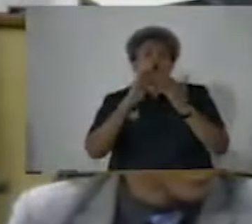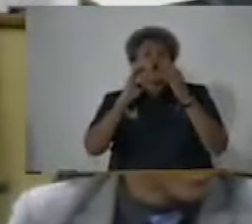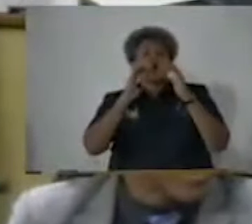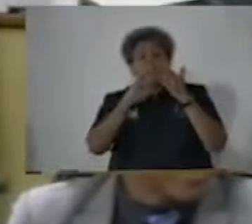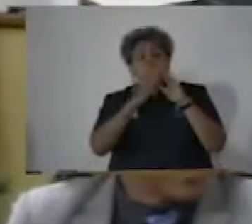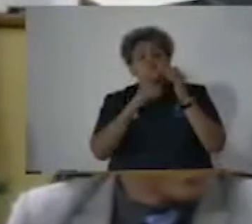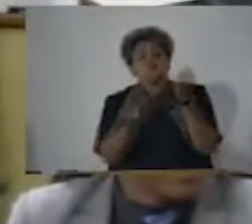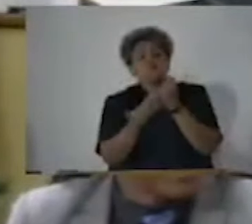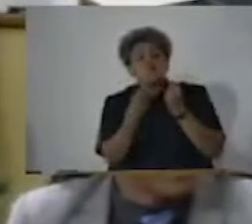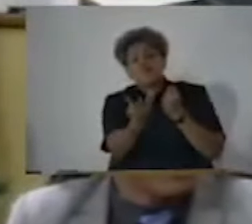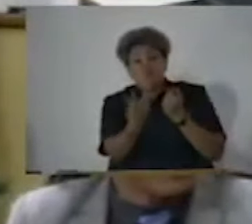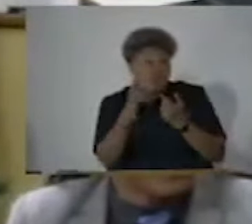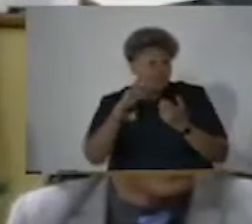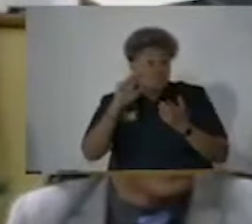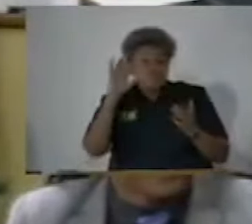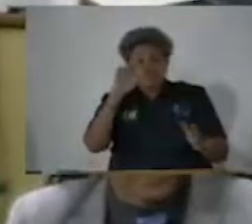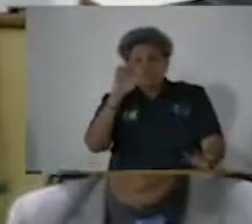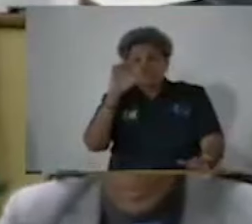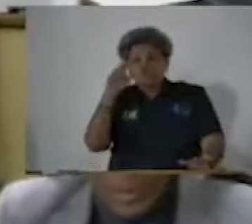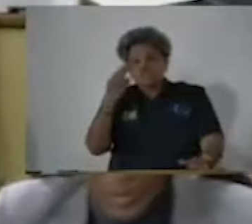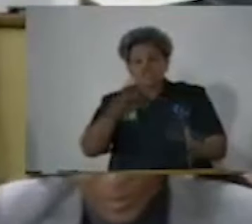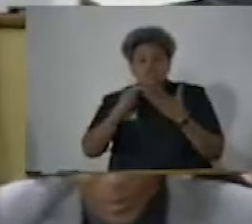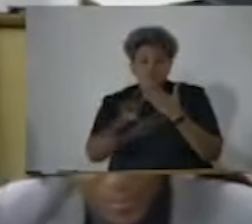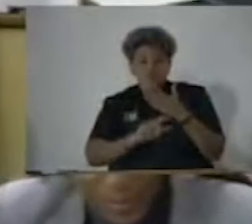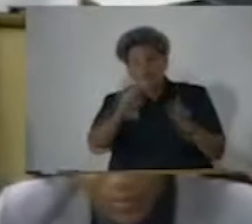Help, REACH program.